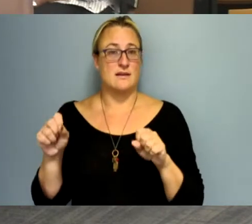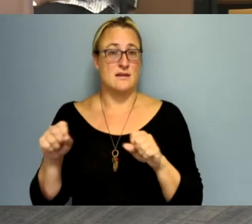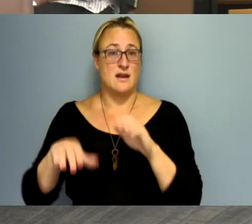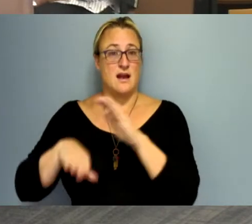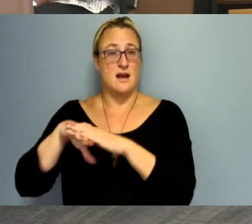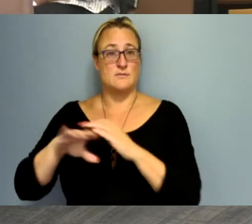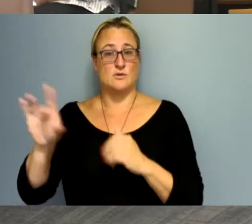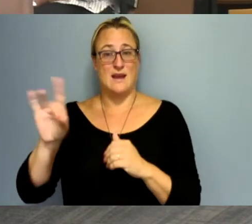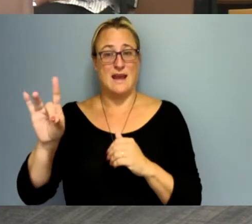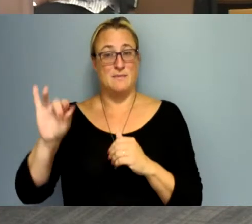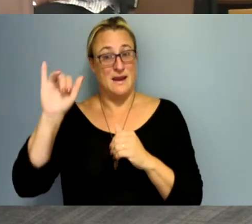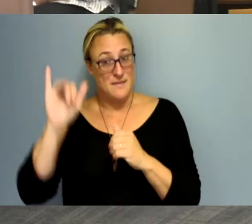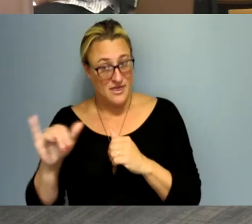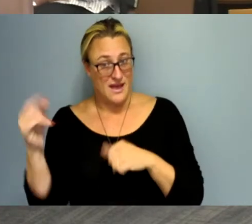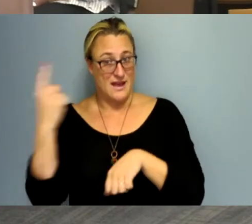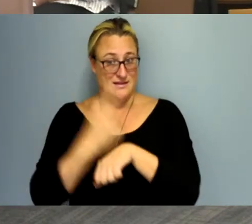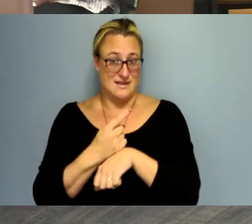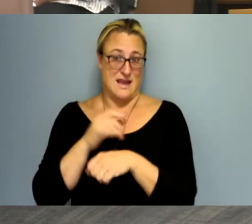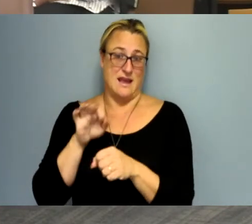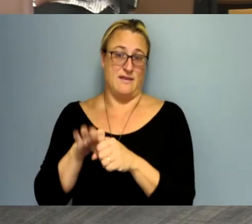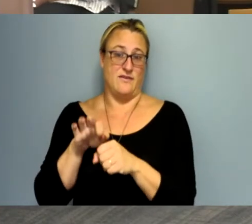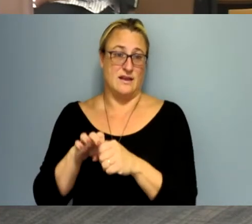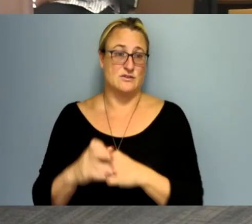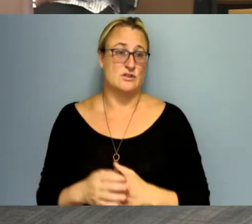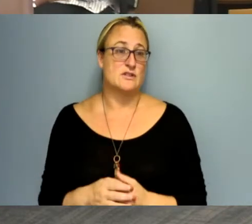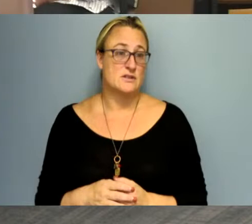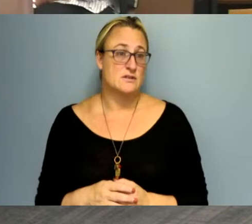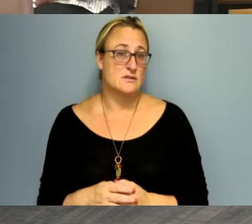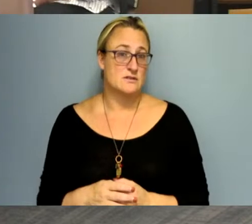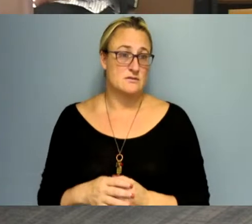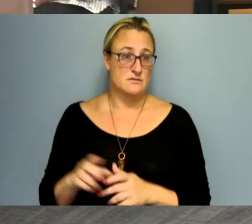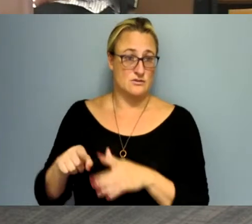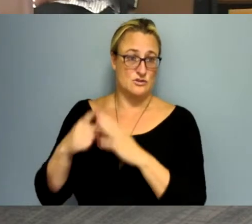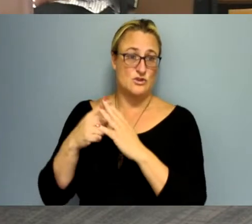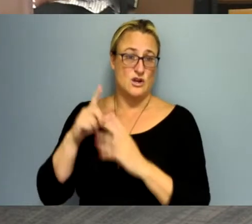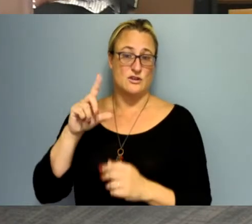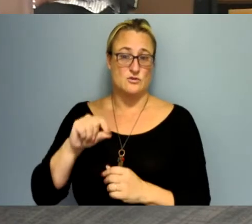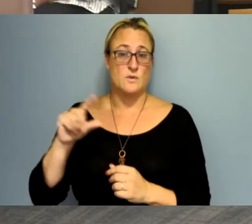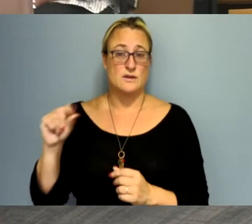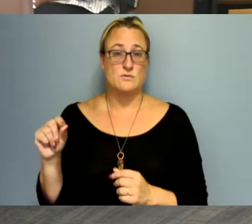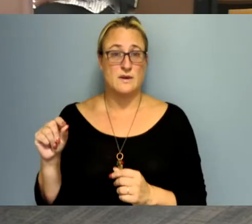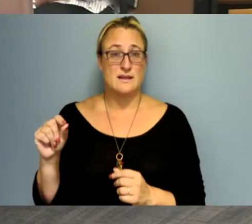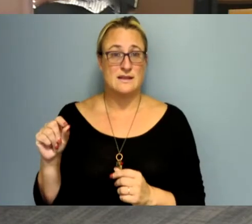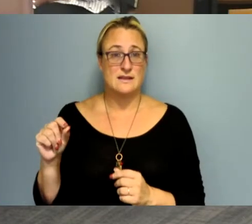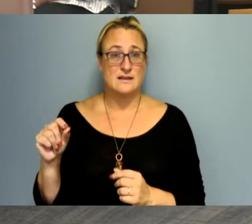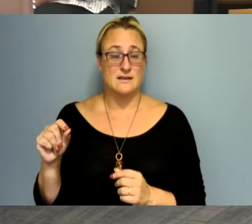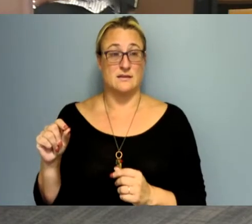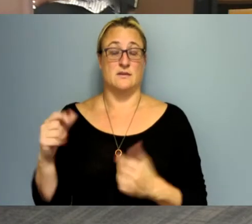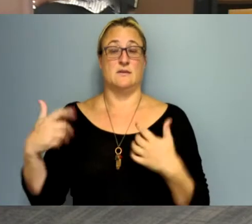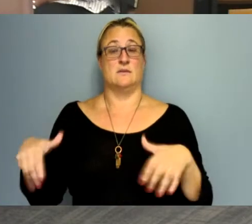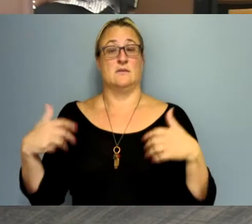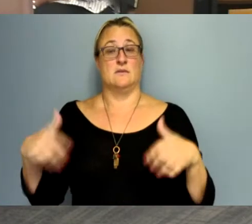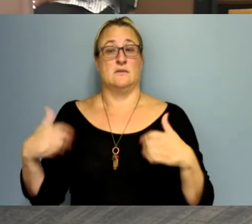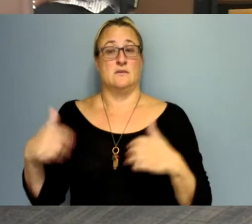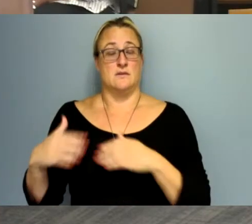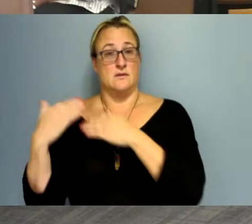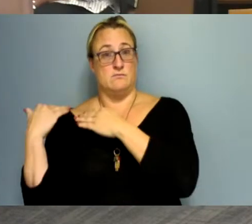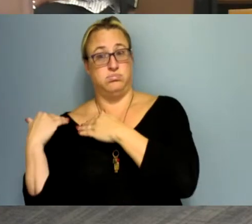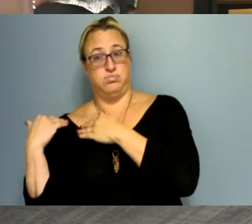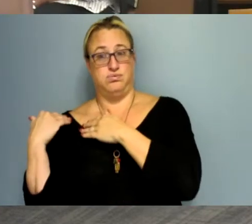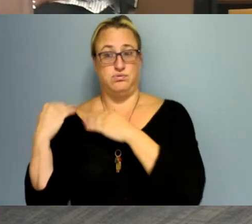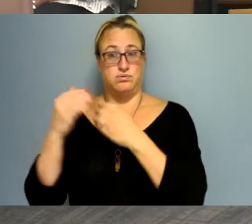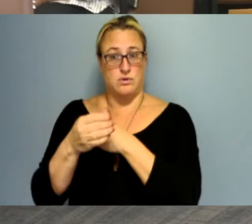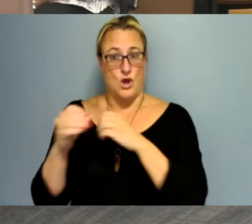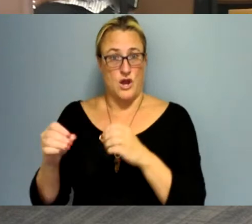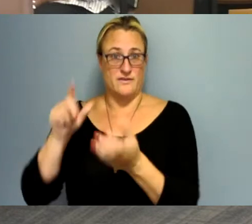8 p.m. on election day. This has been since 2020. However, that puts a great strain on our office when we're printing